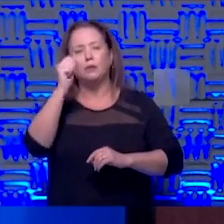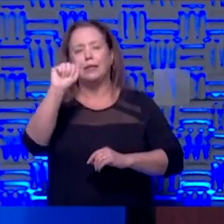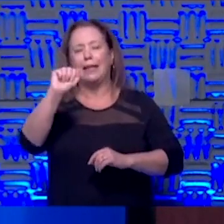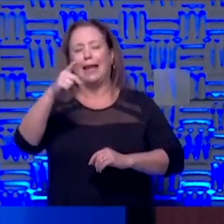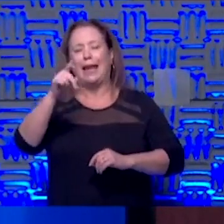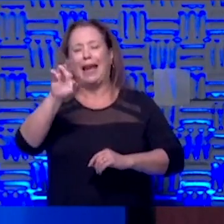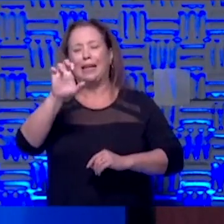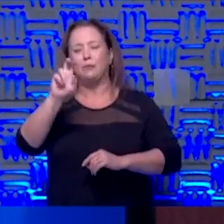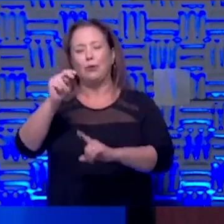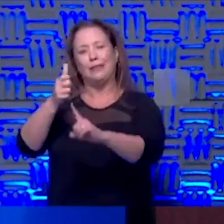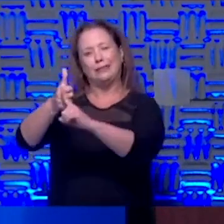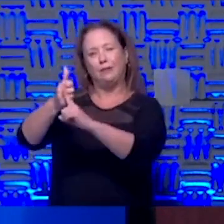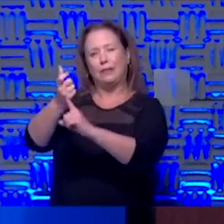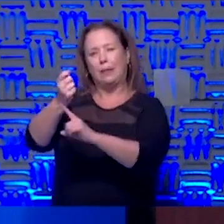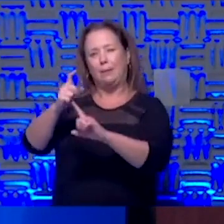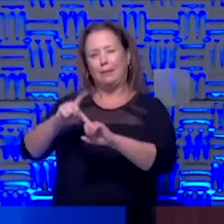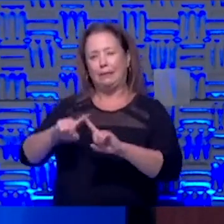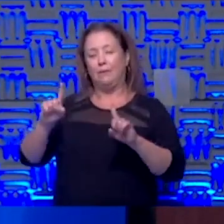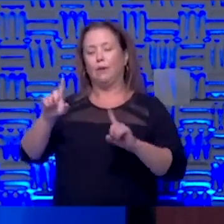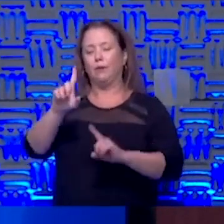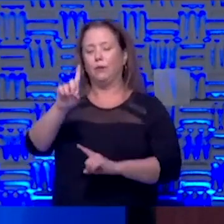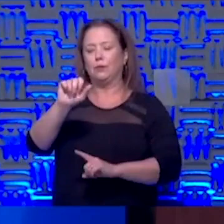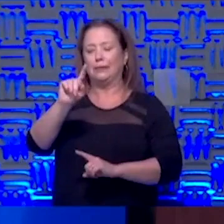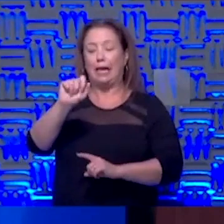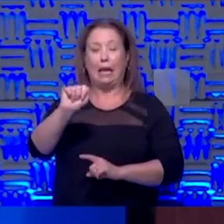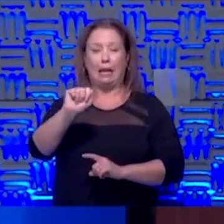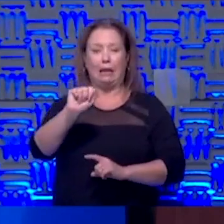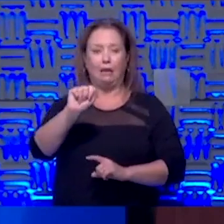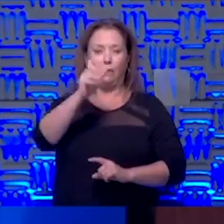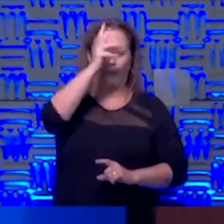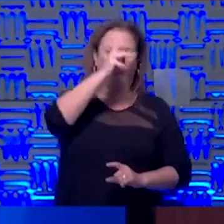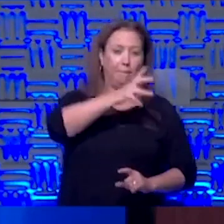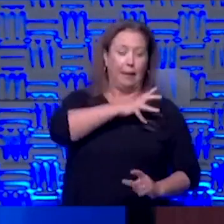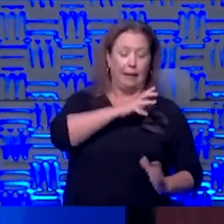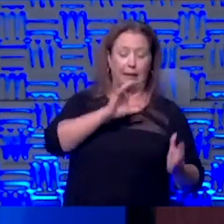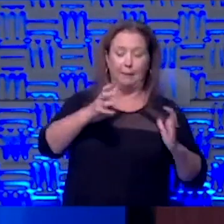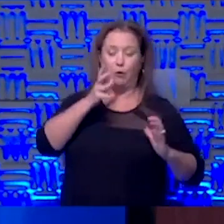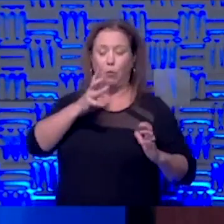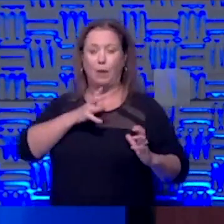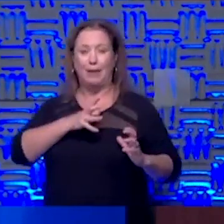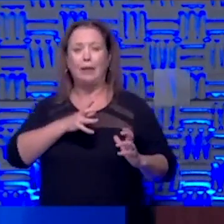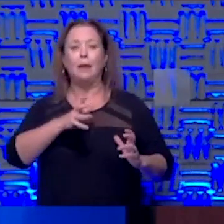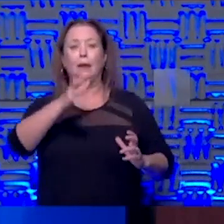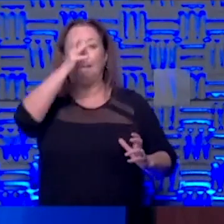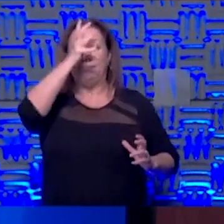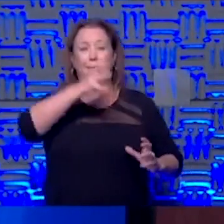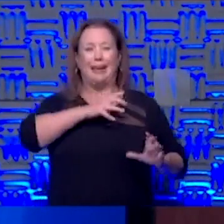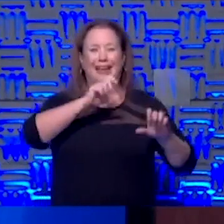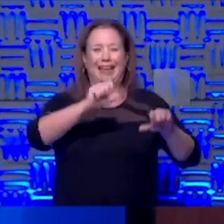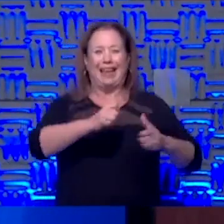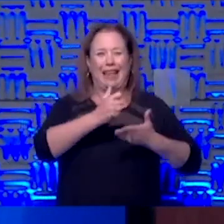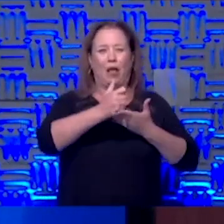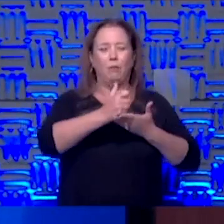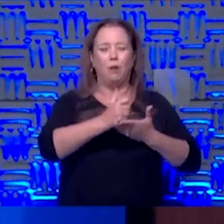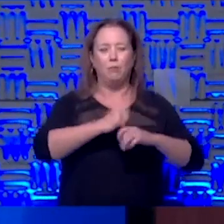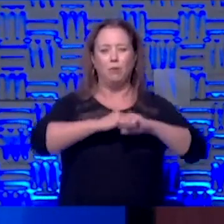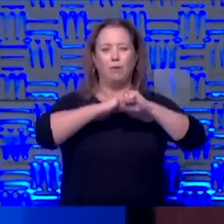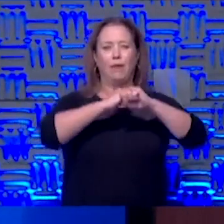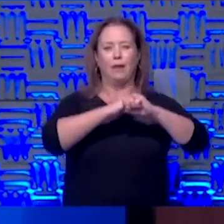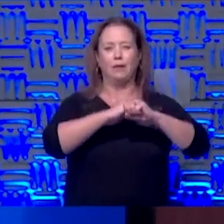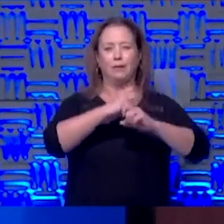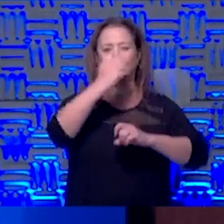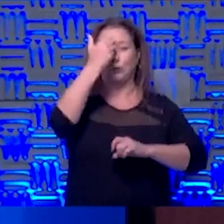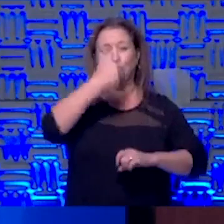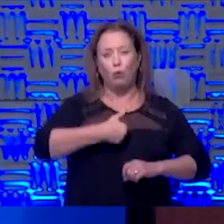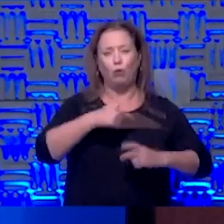because, there's some data out there, especially with men more than women, that suggests aspirin use may help prevent heart attacks and strokes.